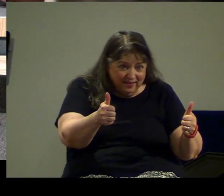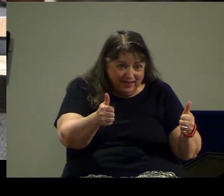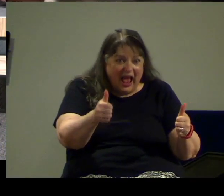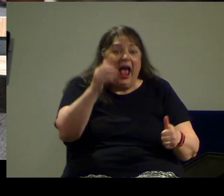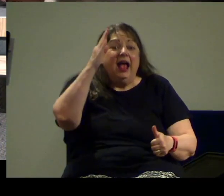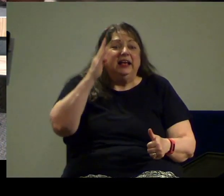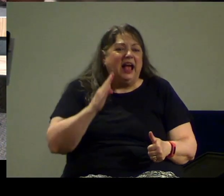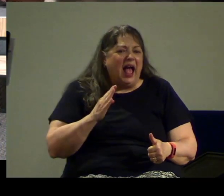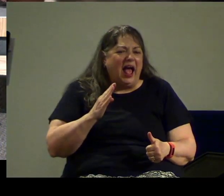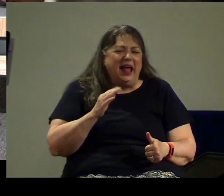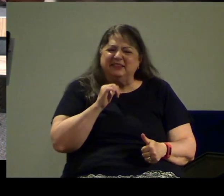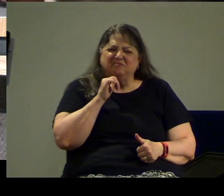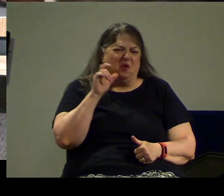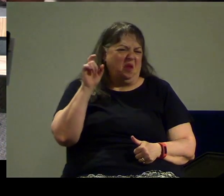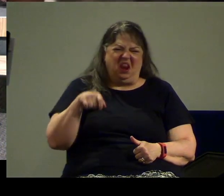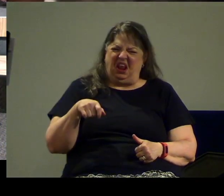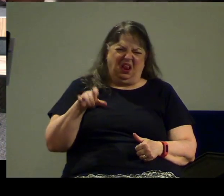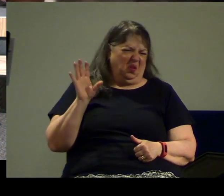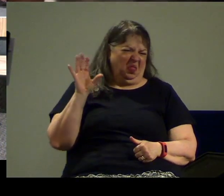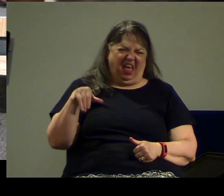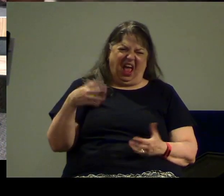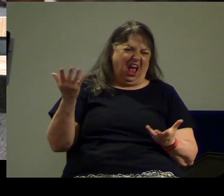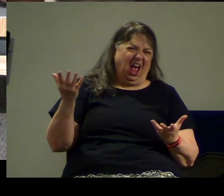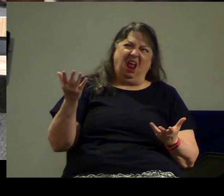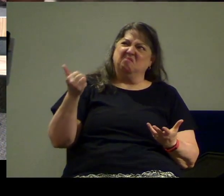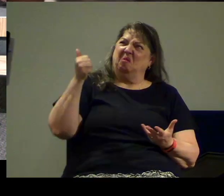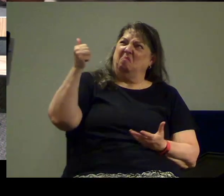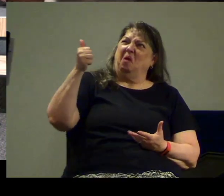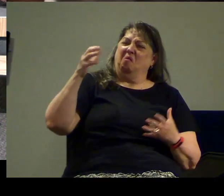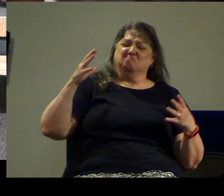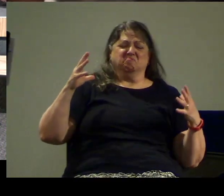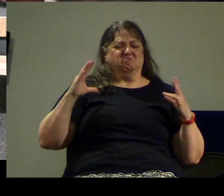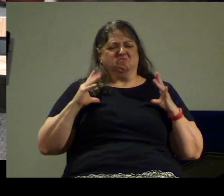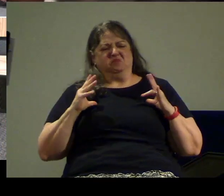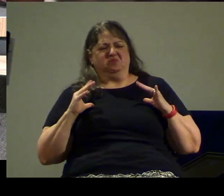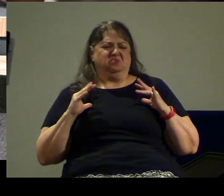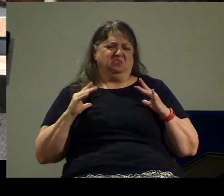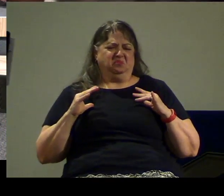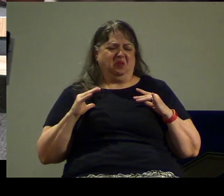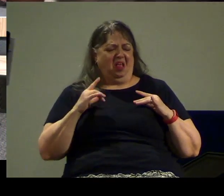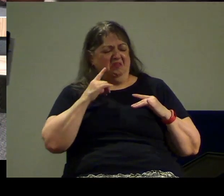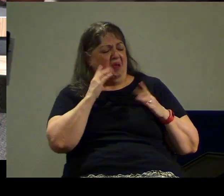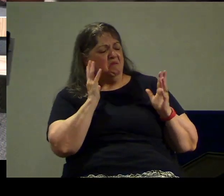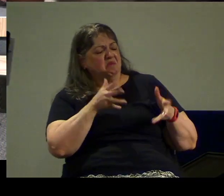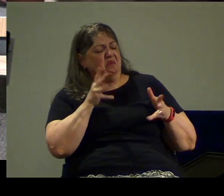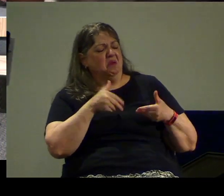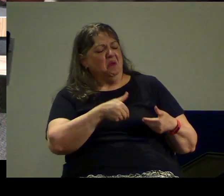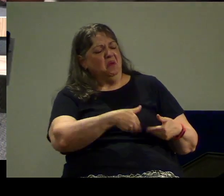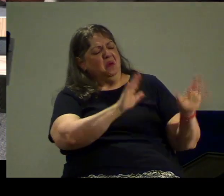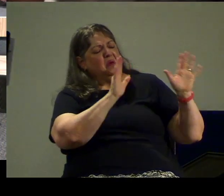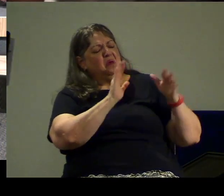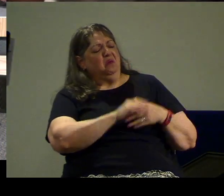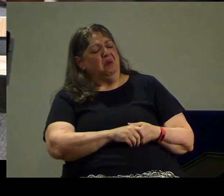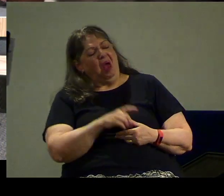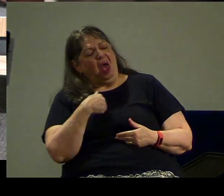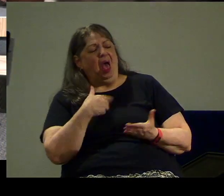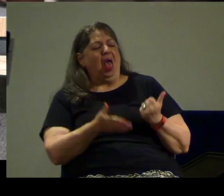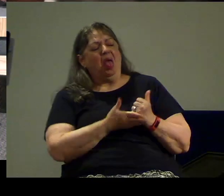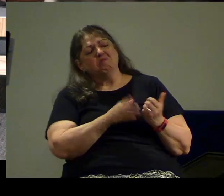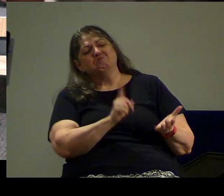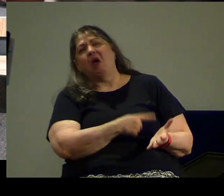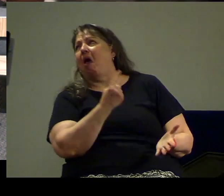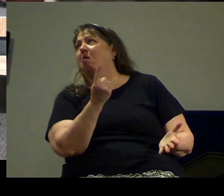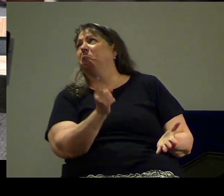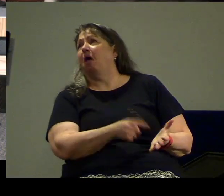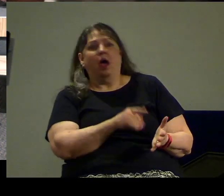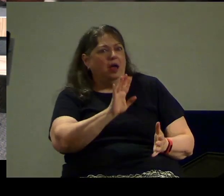God didn't have to do that. He could have just looked from heaven and said, hey, you're on your own. Do your best. I'll help you out when I can. God